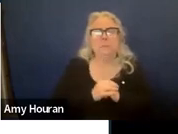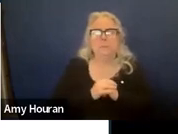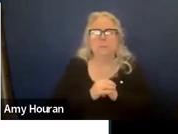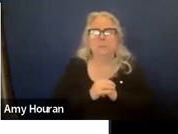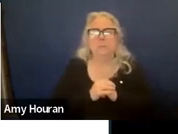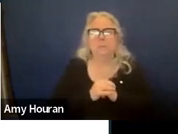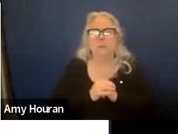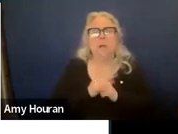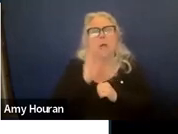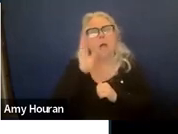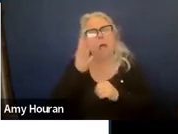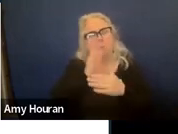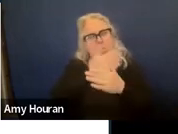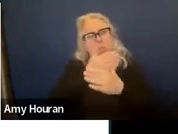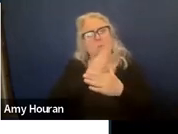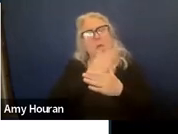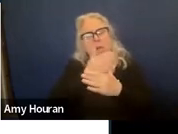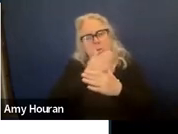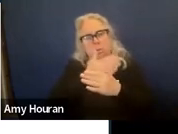I think I would share